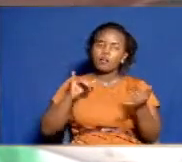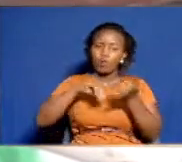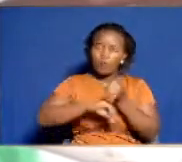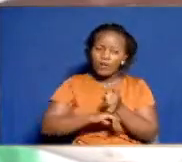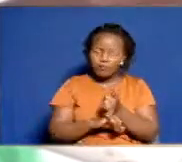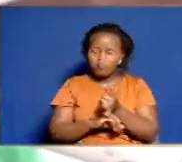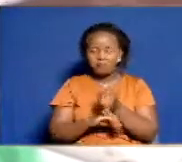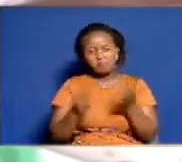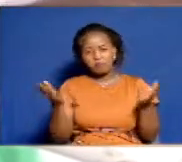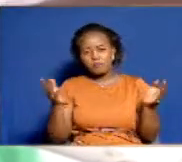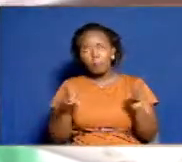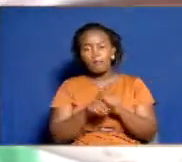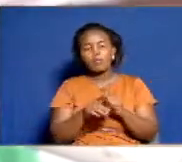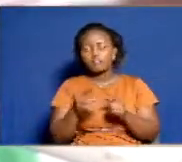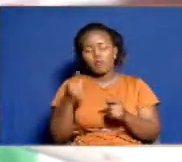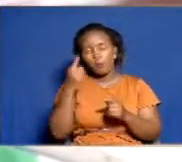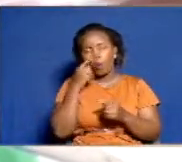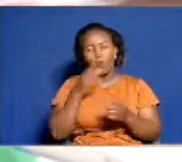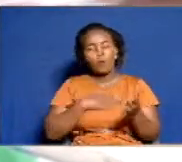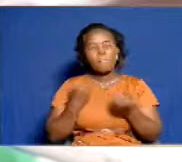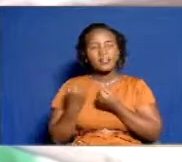nyumbani.